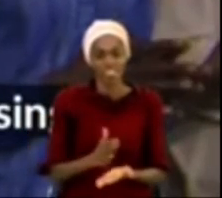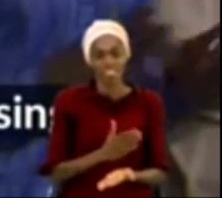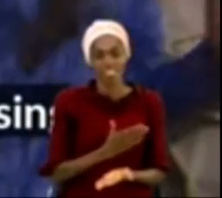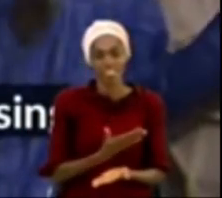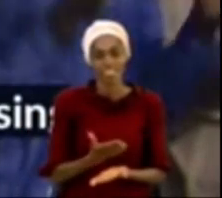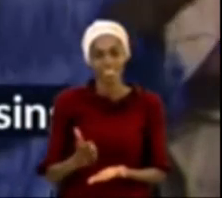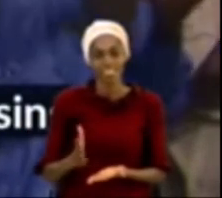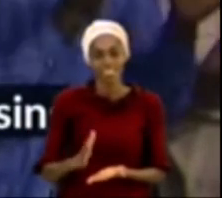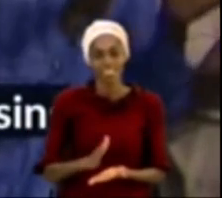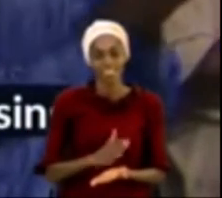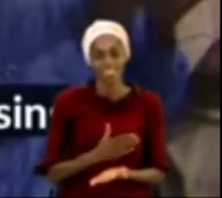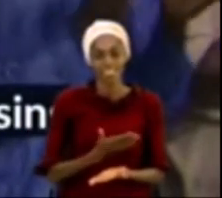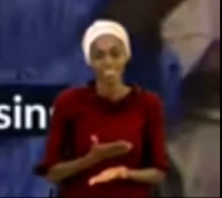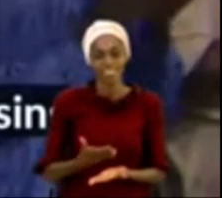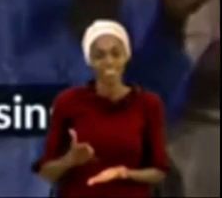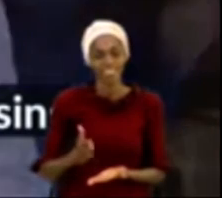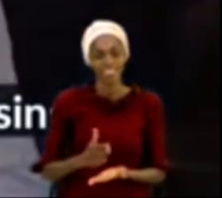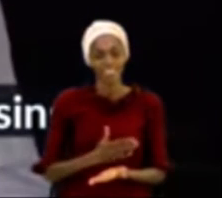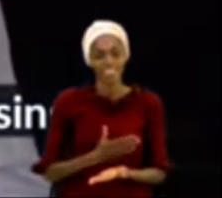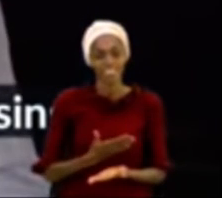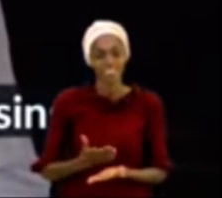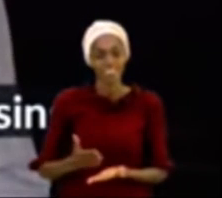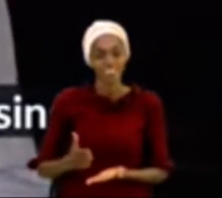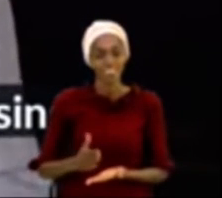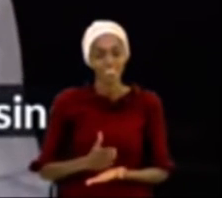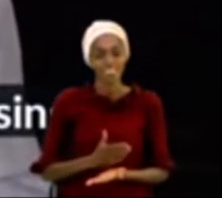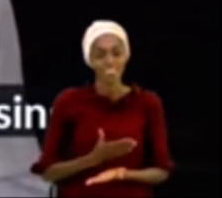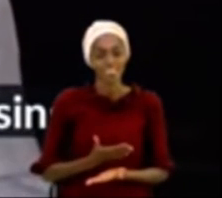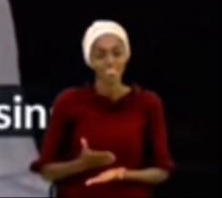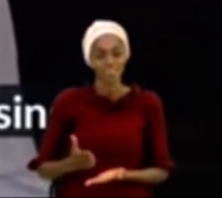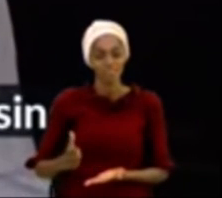sing. Yes. Oh, I love that.